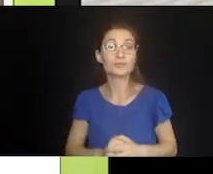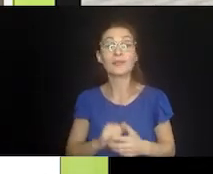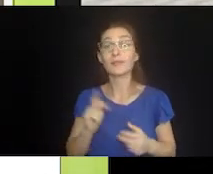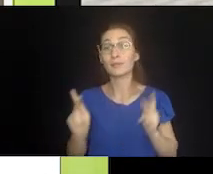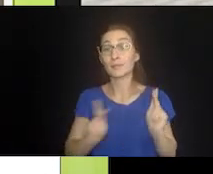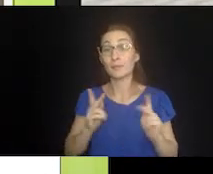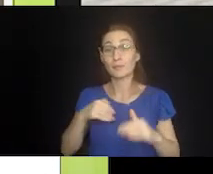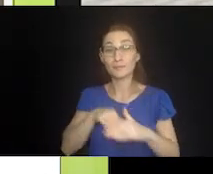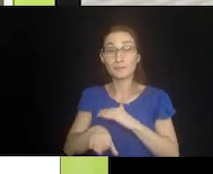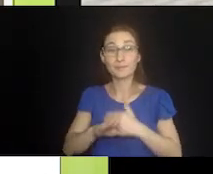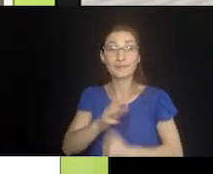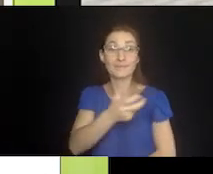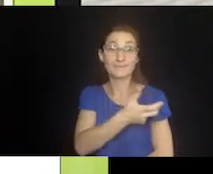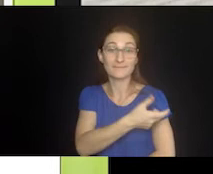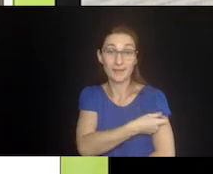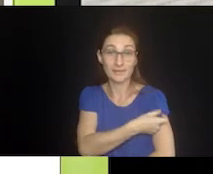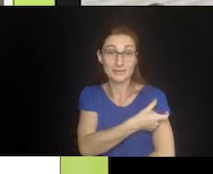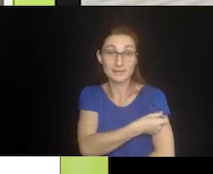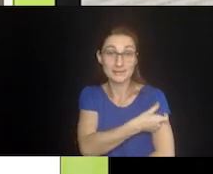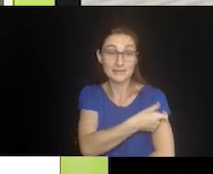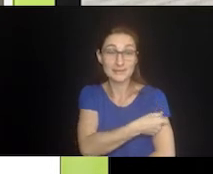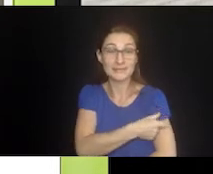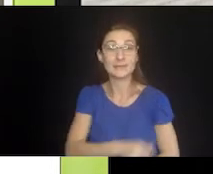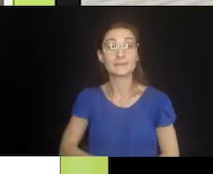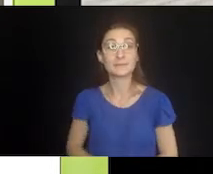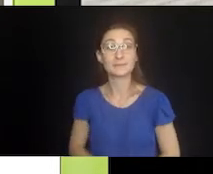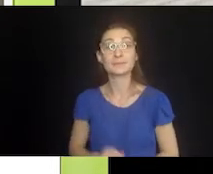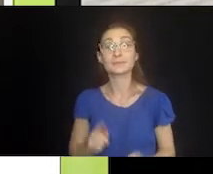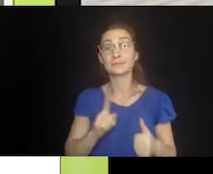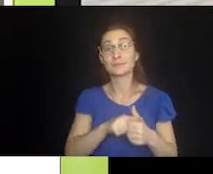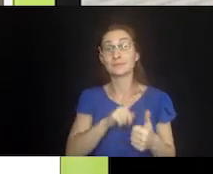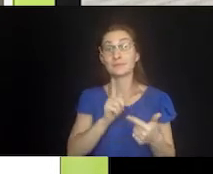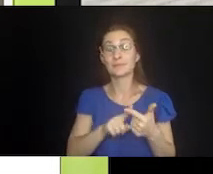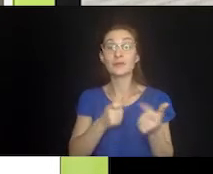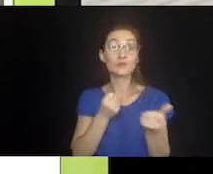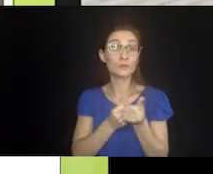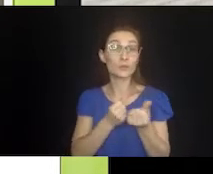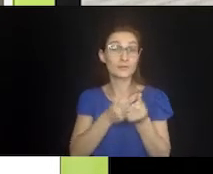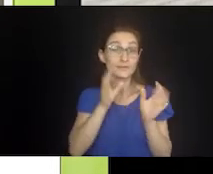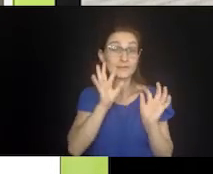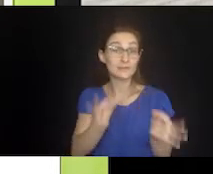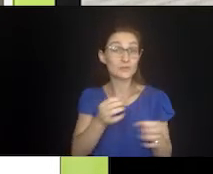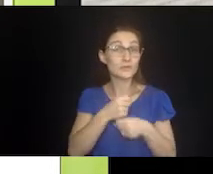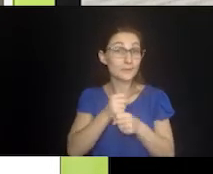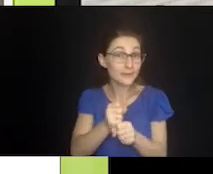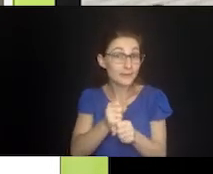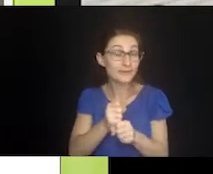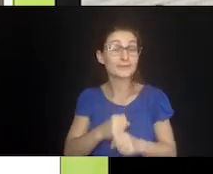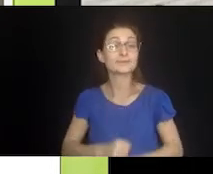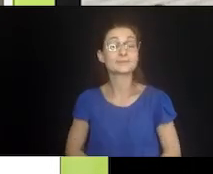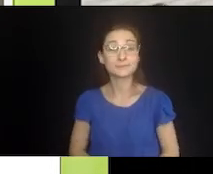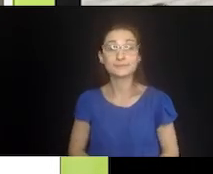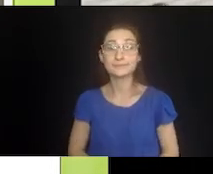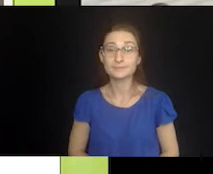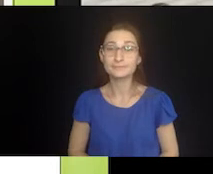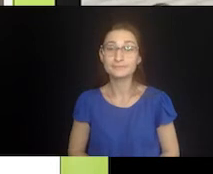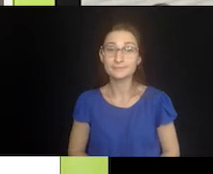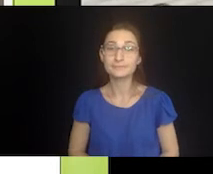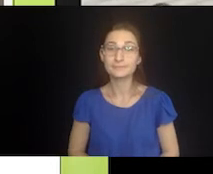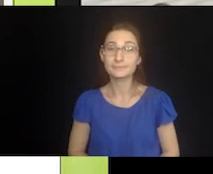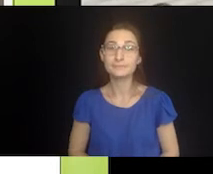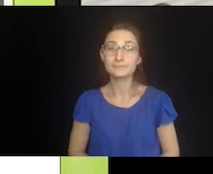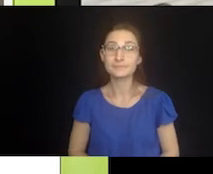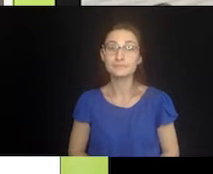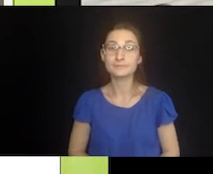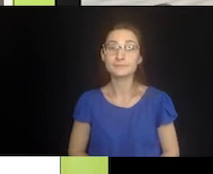and people having access to vaccines. And we've worked on supported decision-making